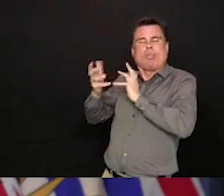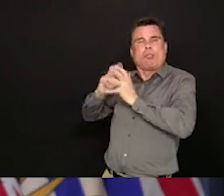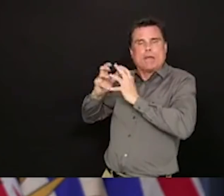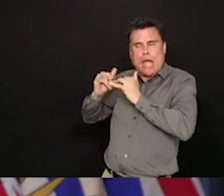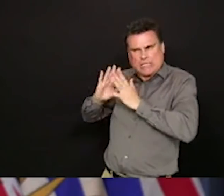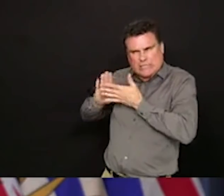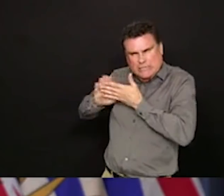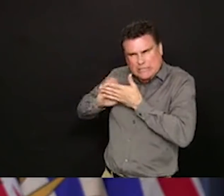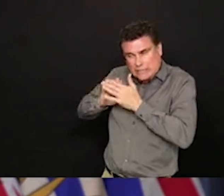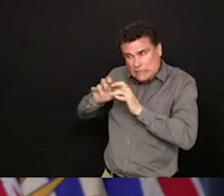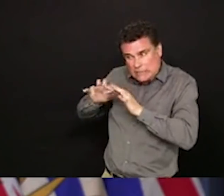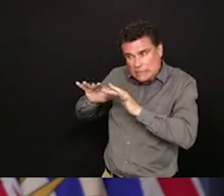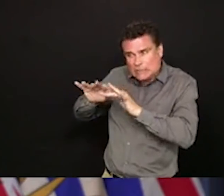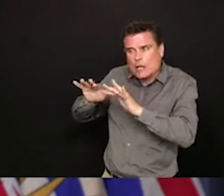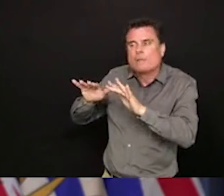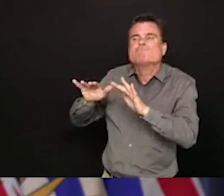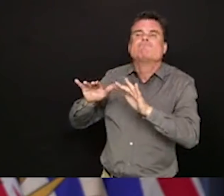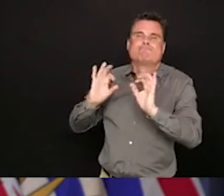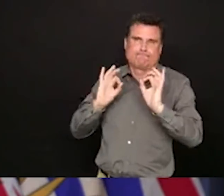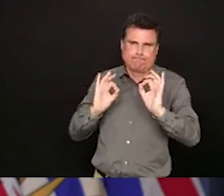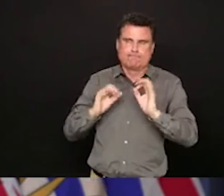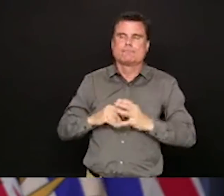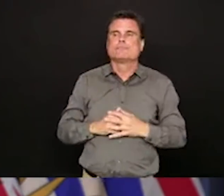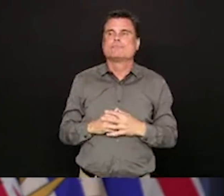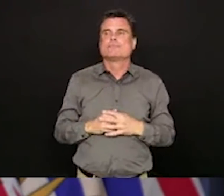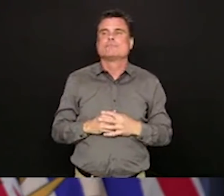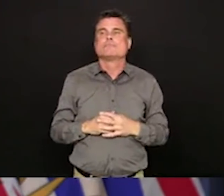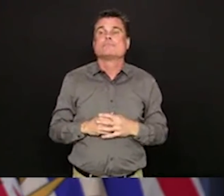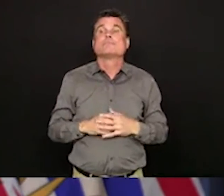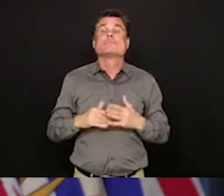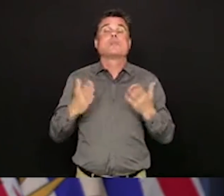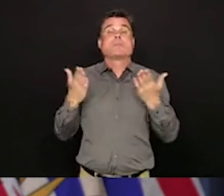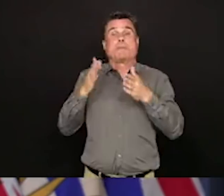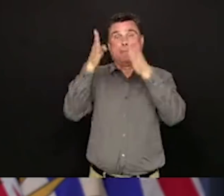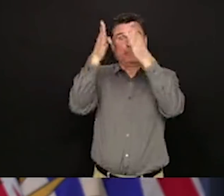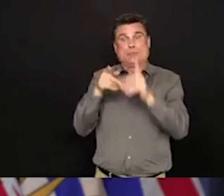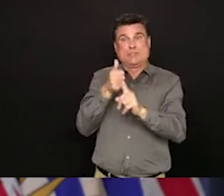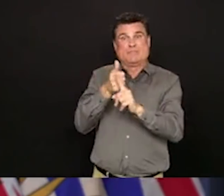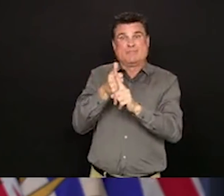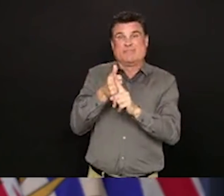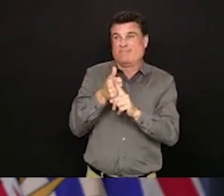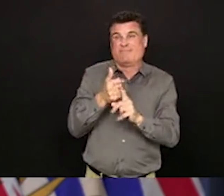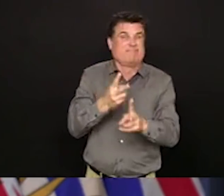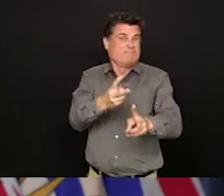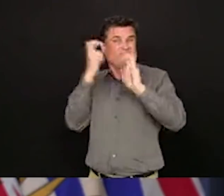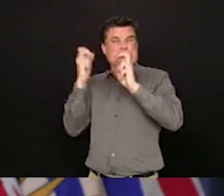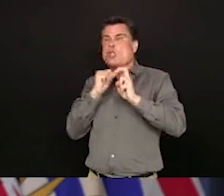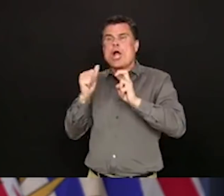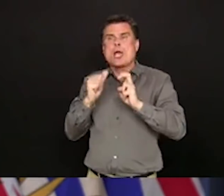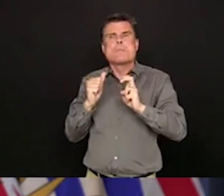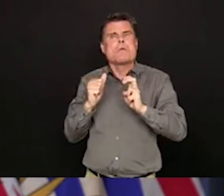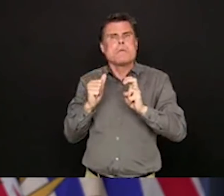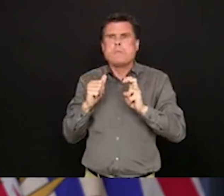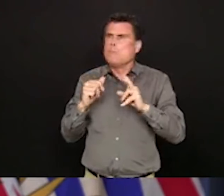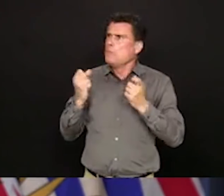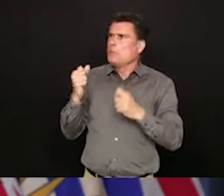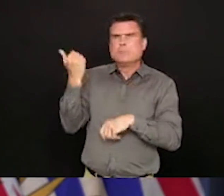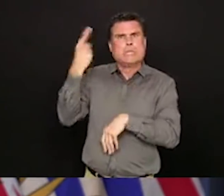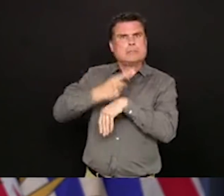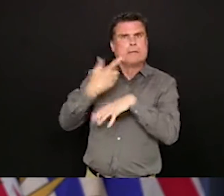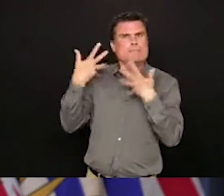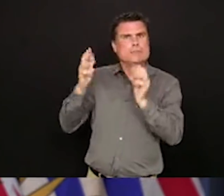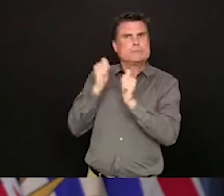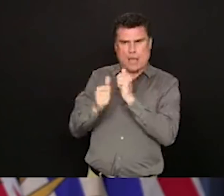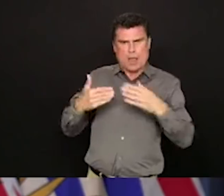lasted longer than 10 days. So we're still concerned that they might be able to transmit it to others. So they aren't considered